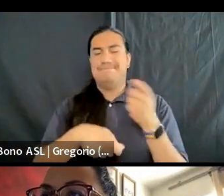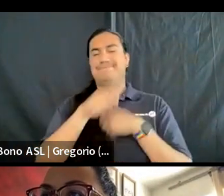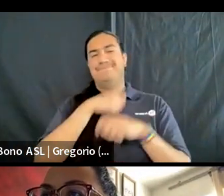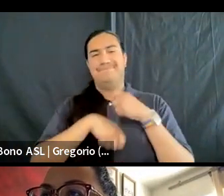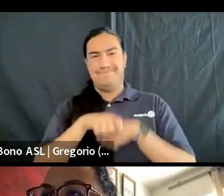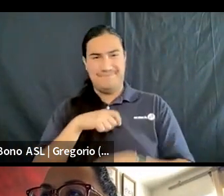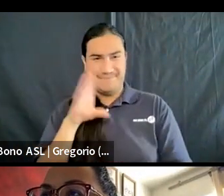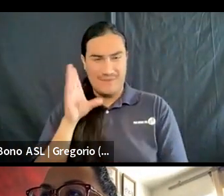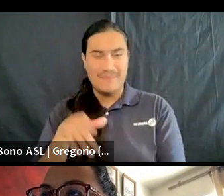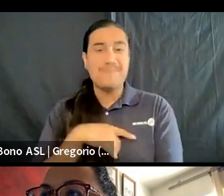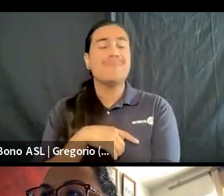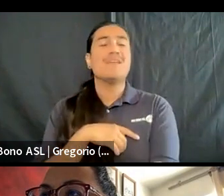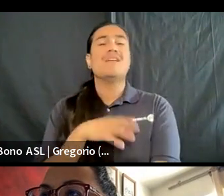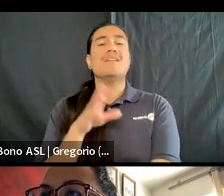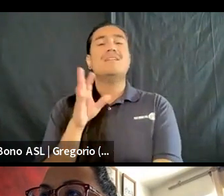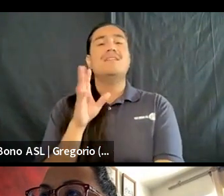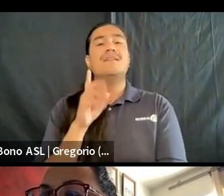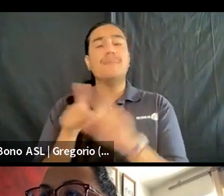So